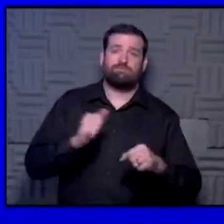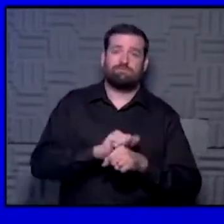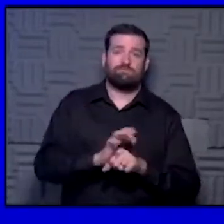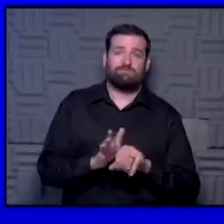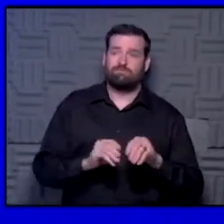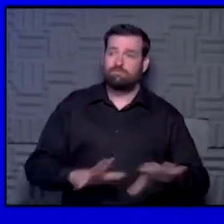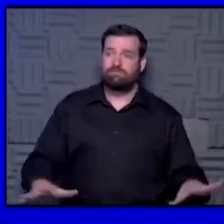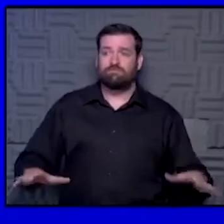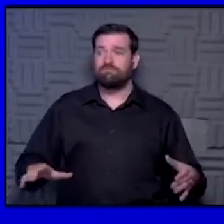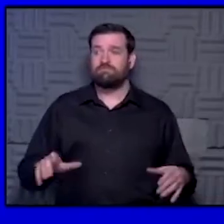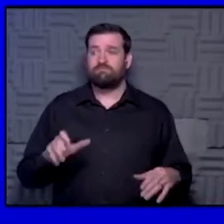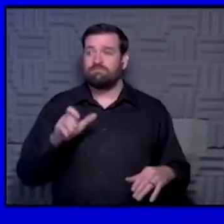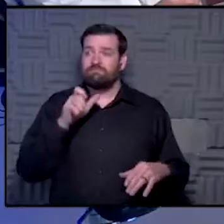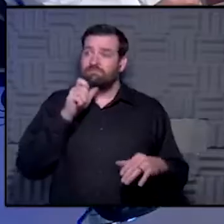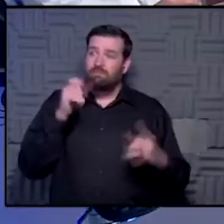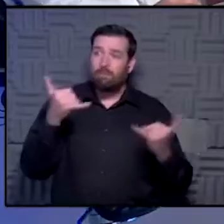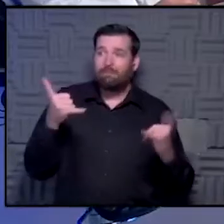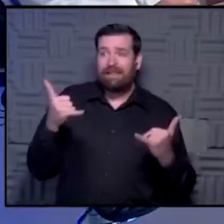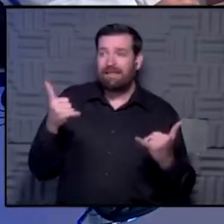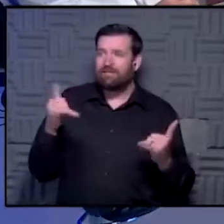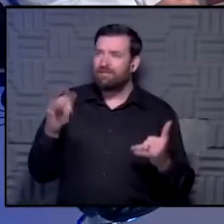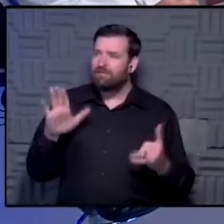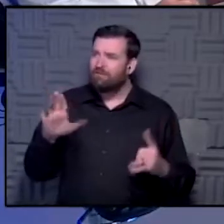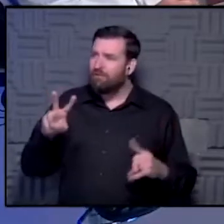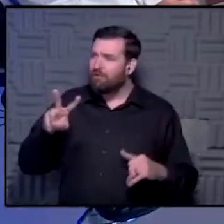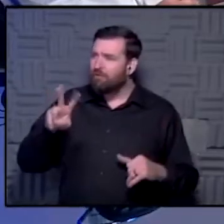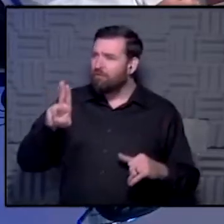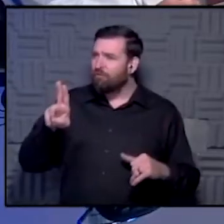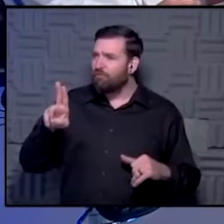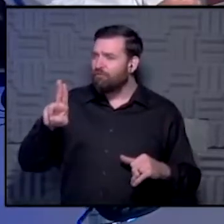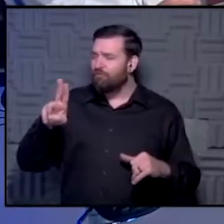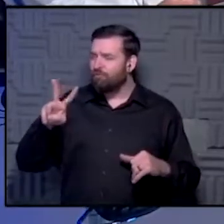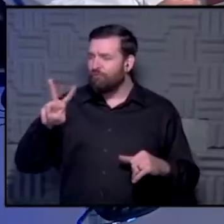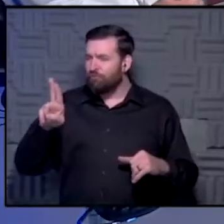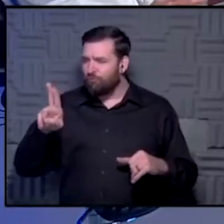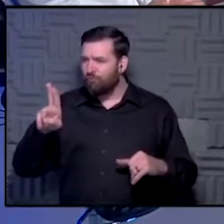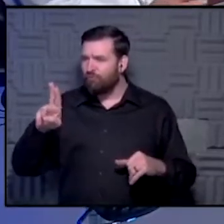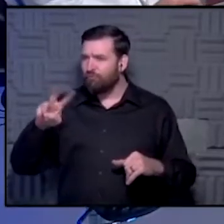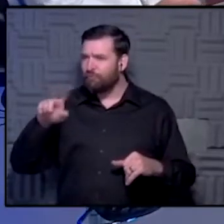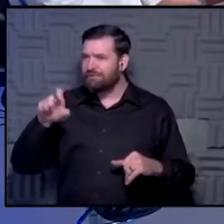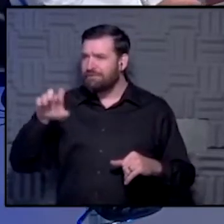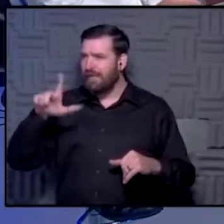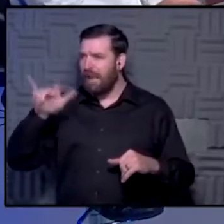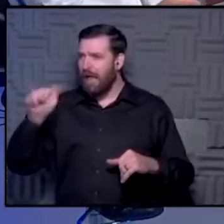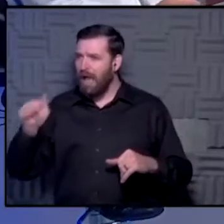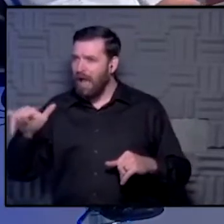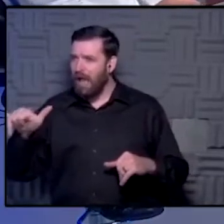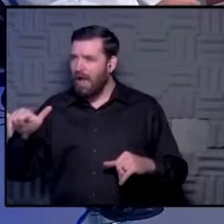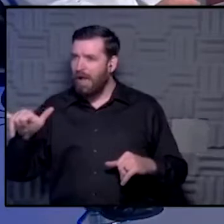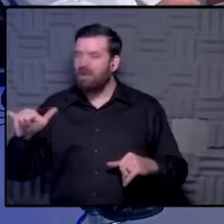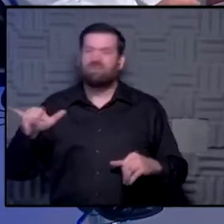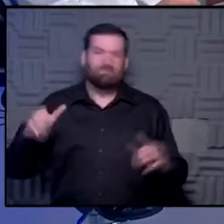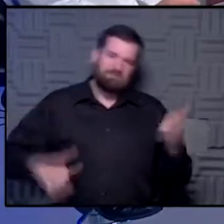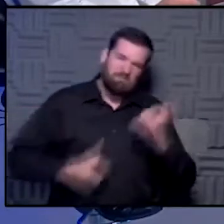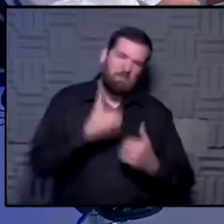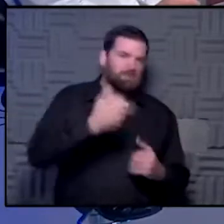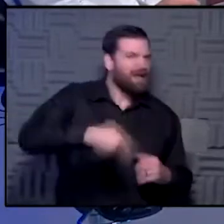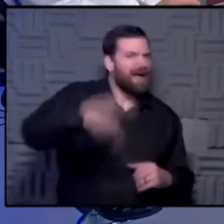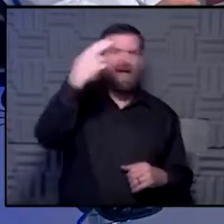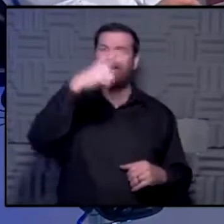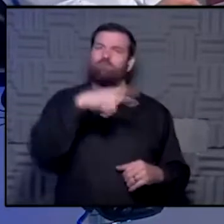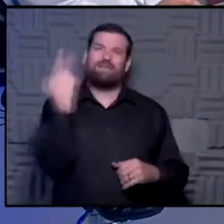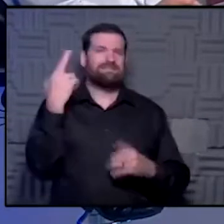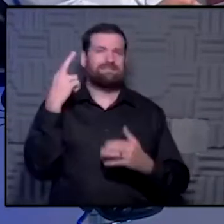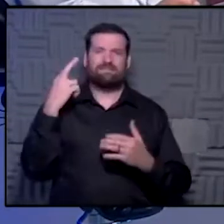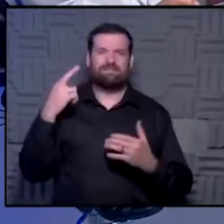to play my vuvuzela because of that. Your what? My vuvuzela. Your what? Well, It's you have to look it up. the highest risk It is the instrument. highest risk instrument. Come